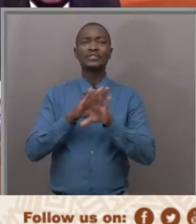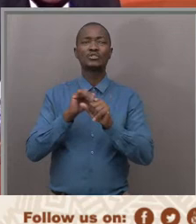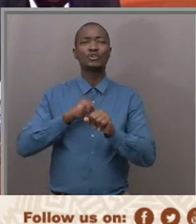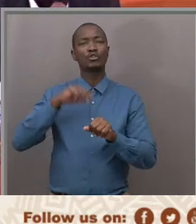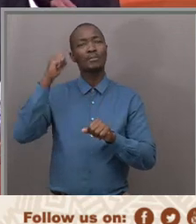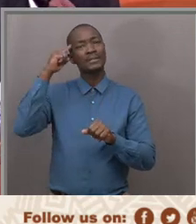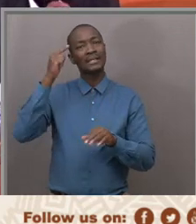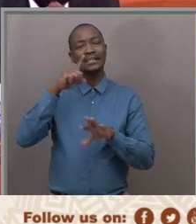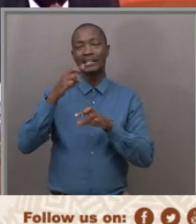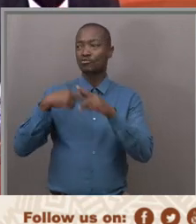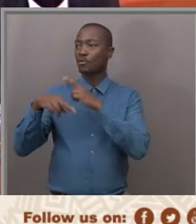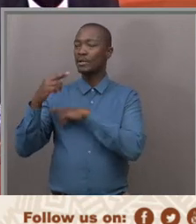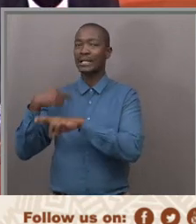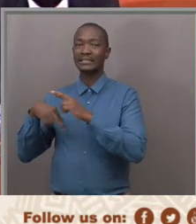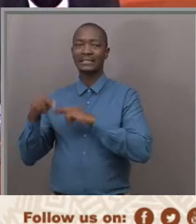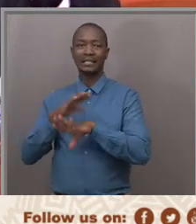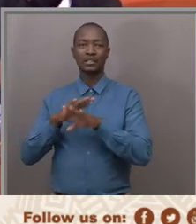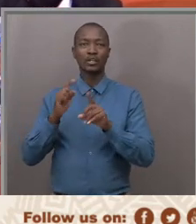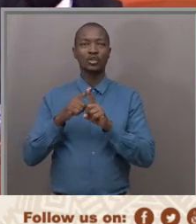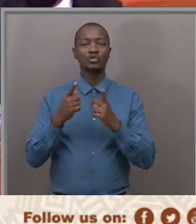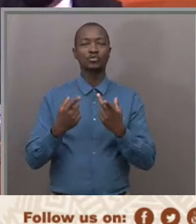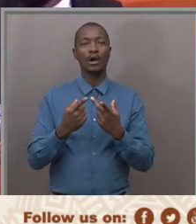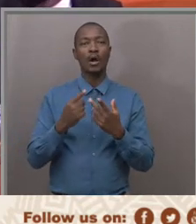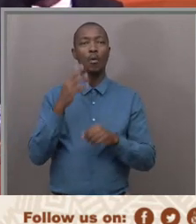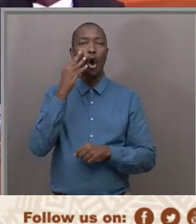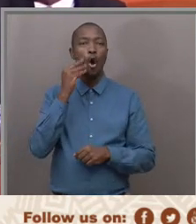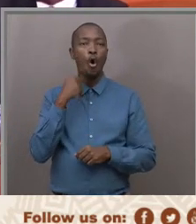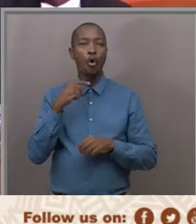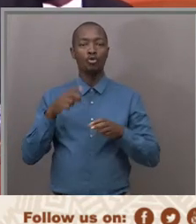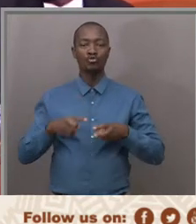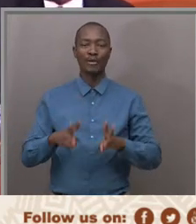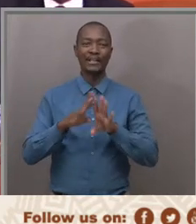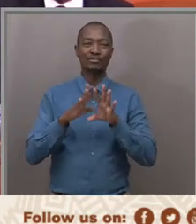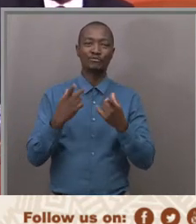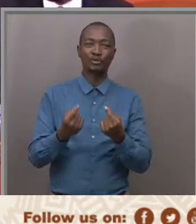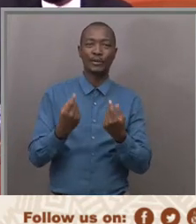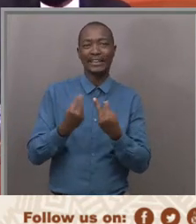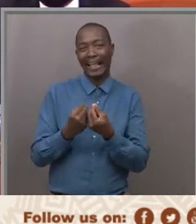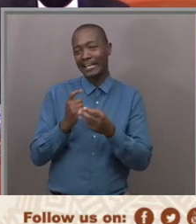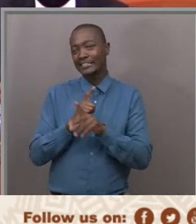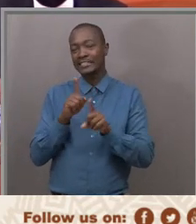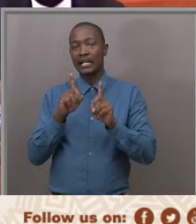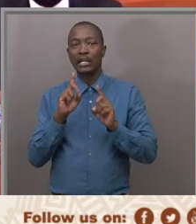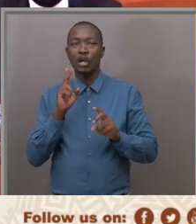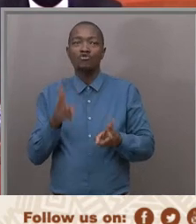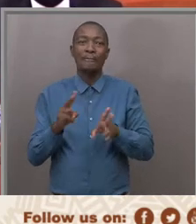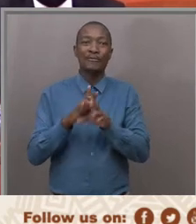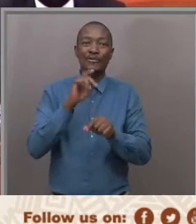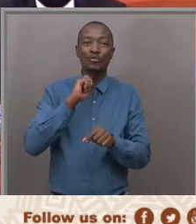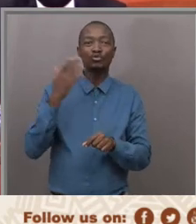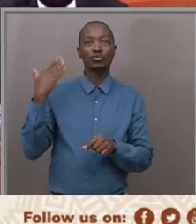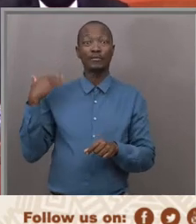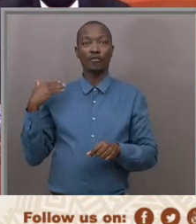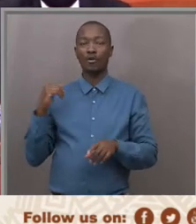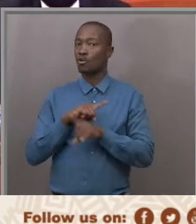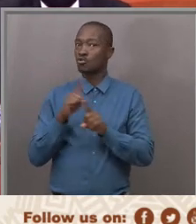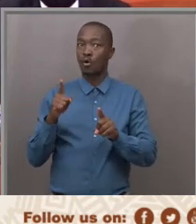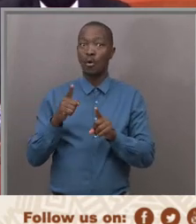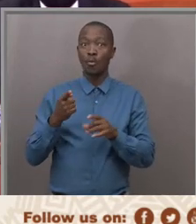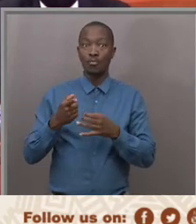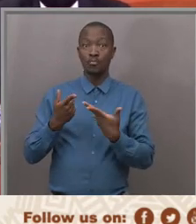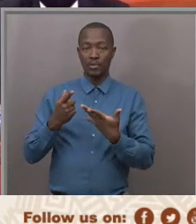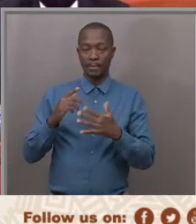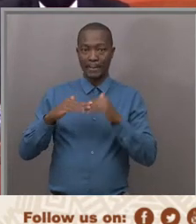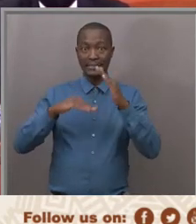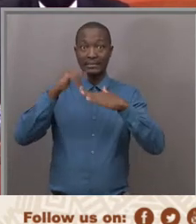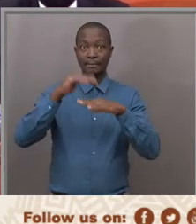will return to our old ways of doing things. We have to build pandemic-proof